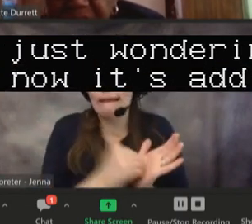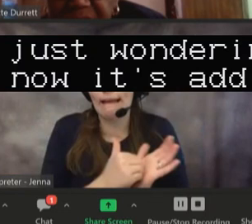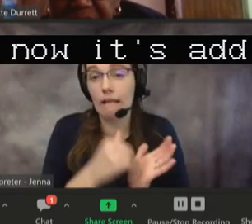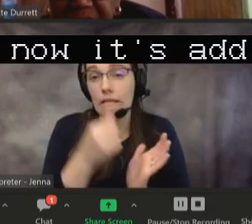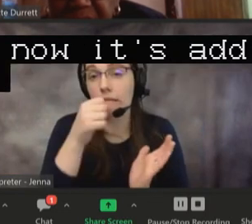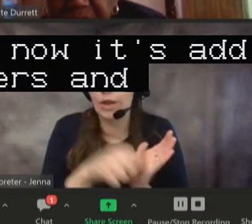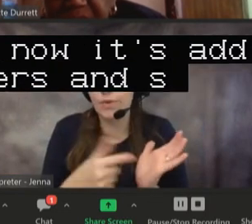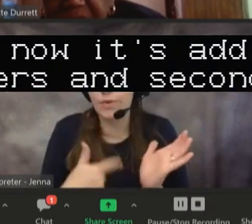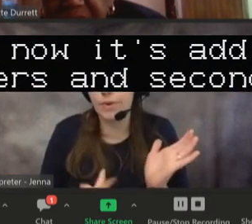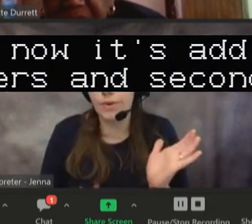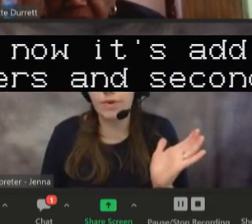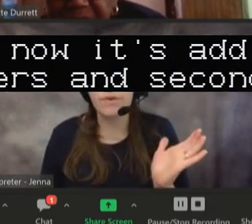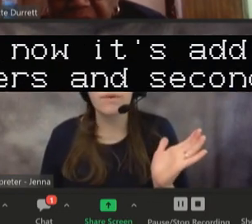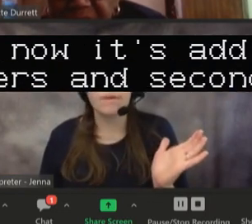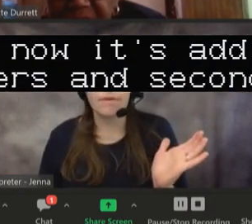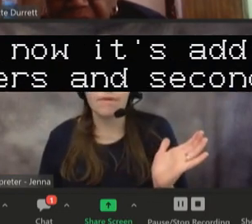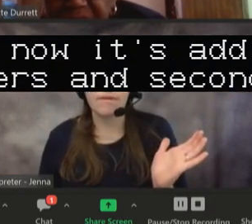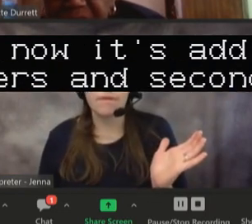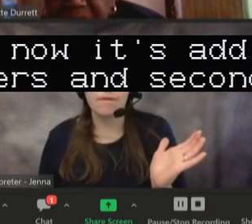is there anything